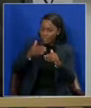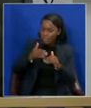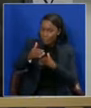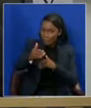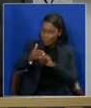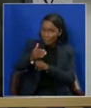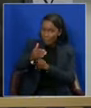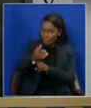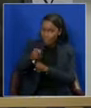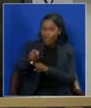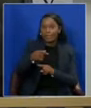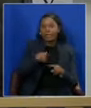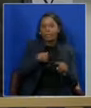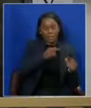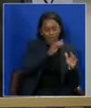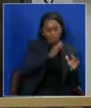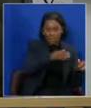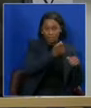under investigation.